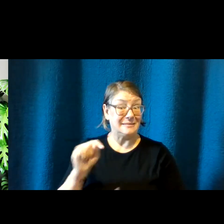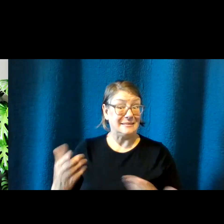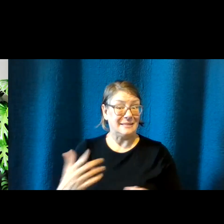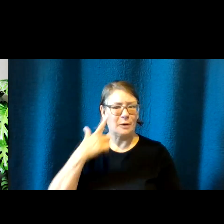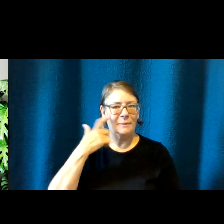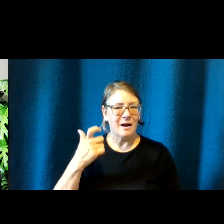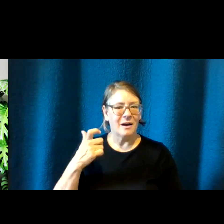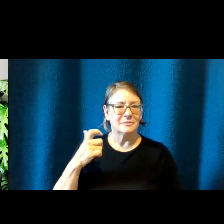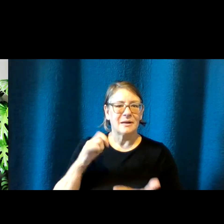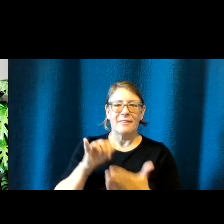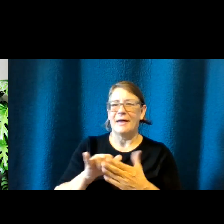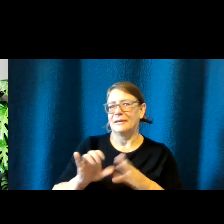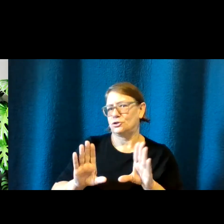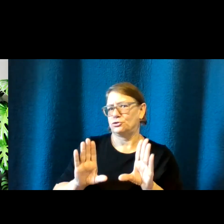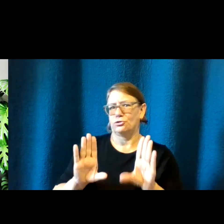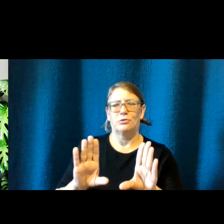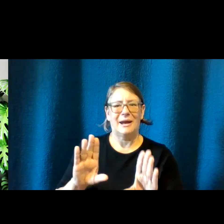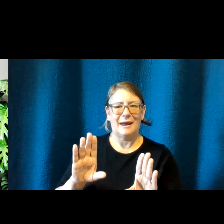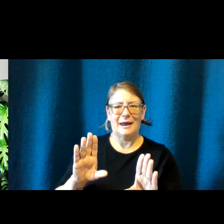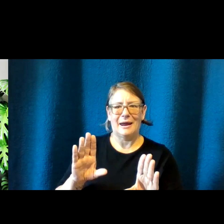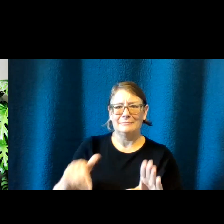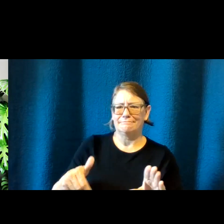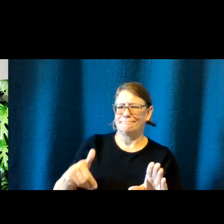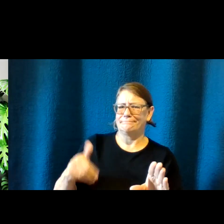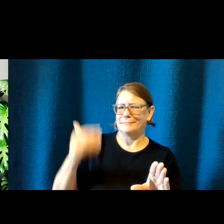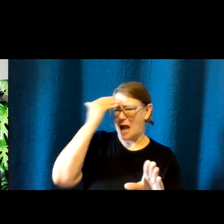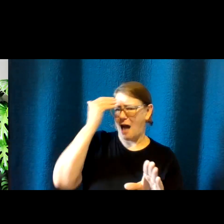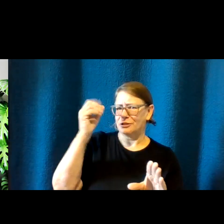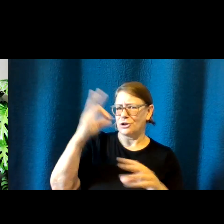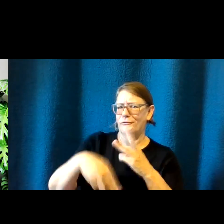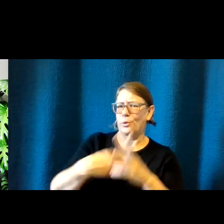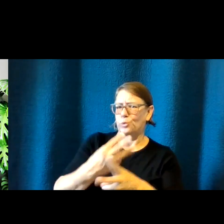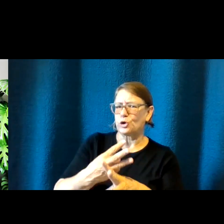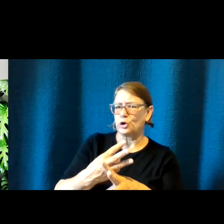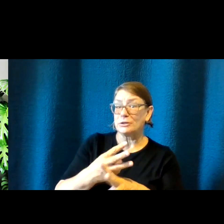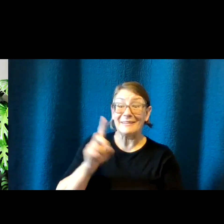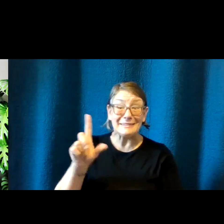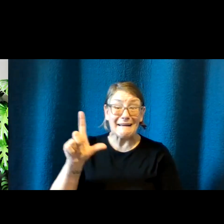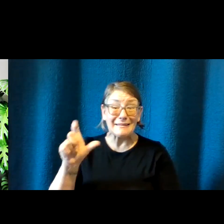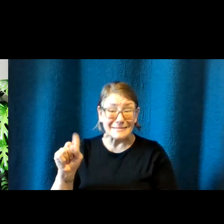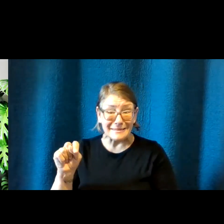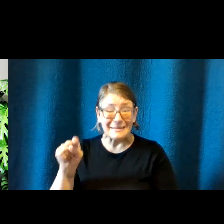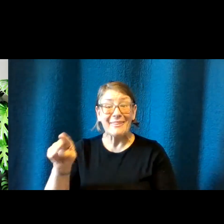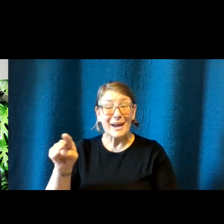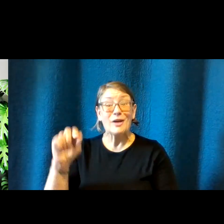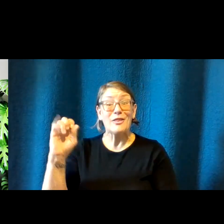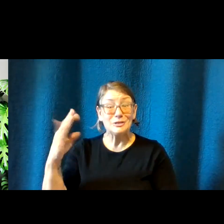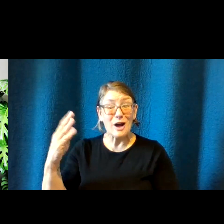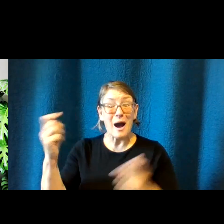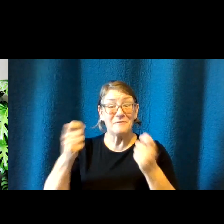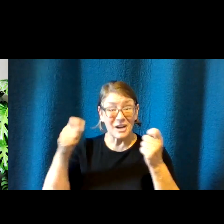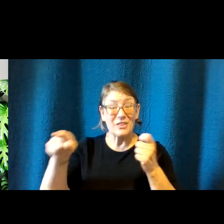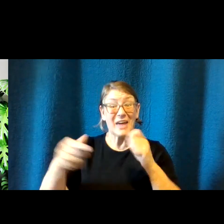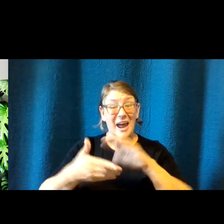said, that's a great insight into the world. And if we get the DLT, the ones that the job fairs they're doing, then people